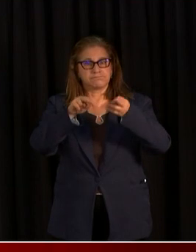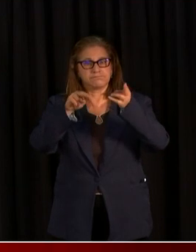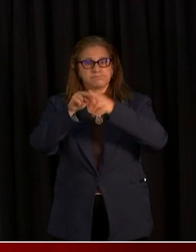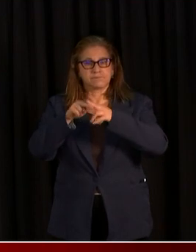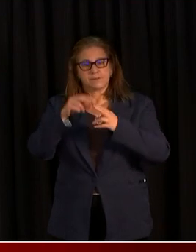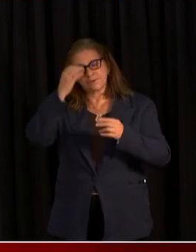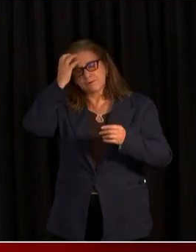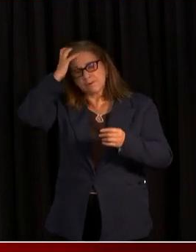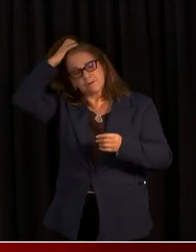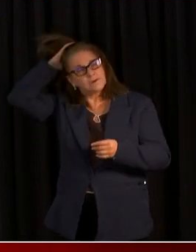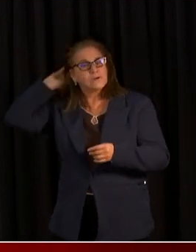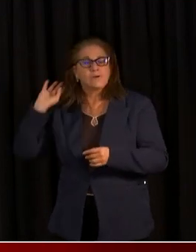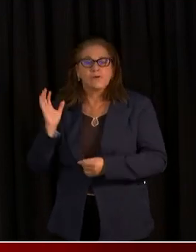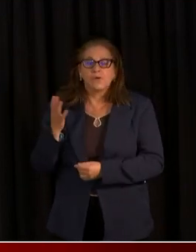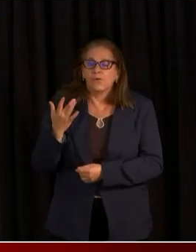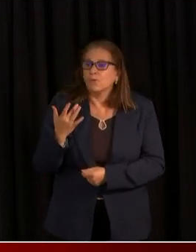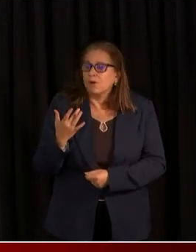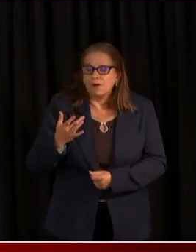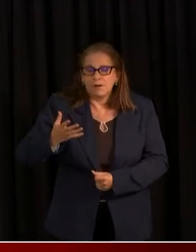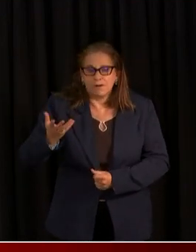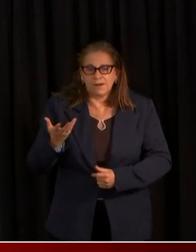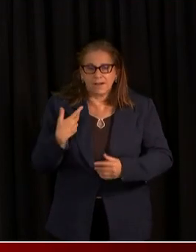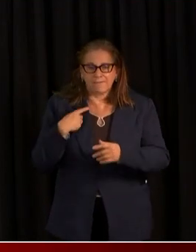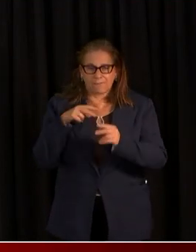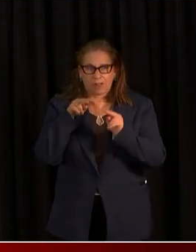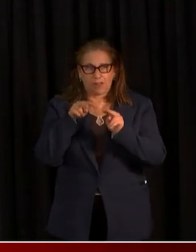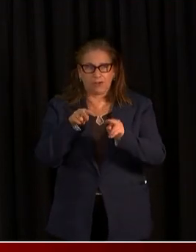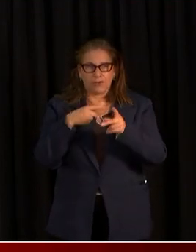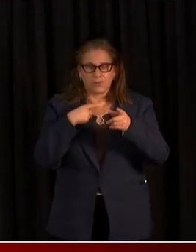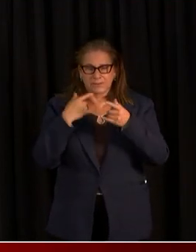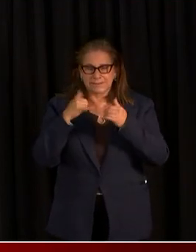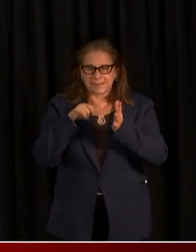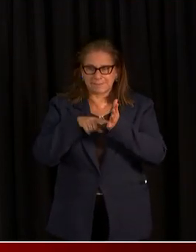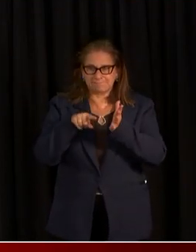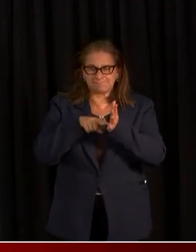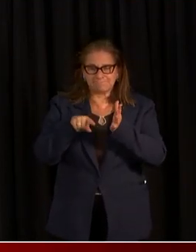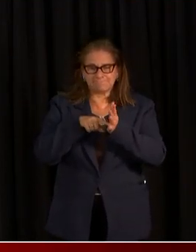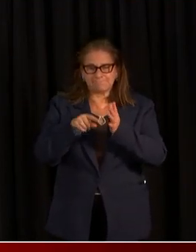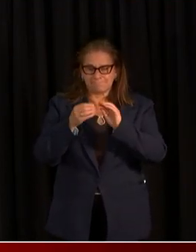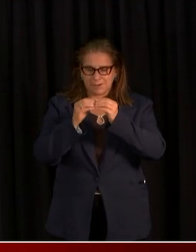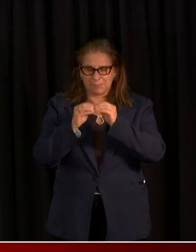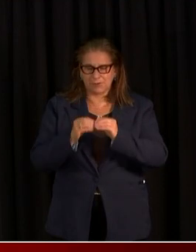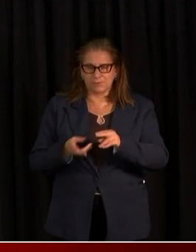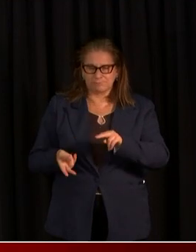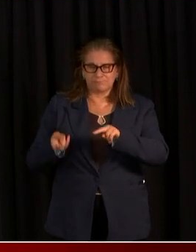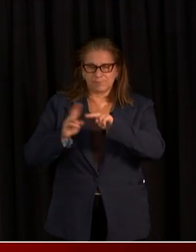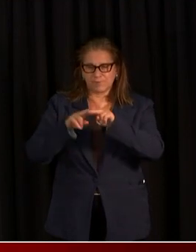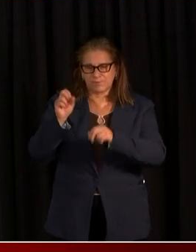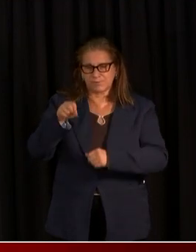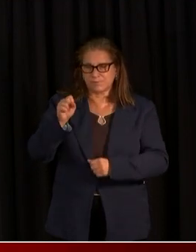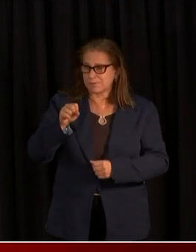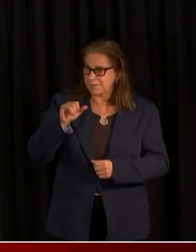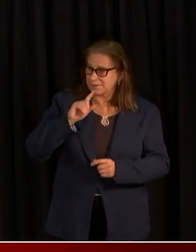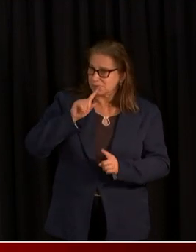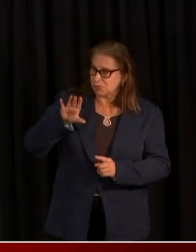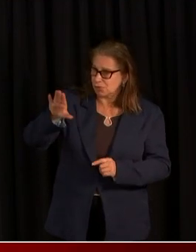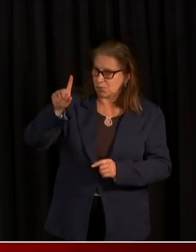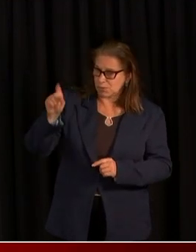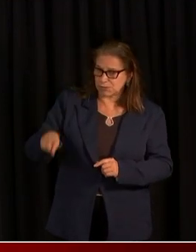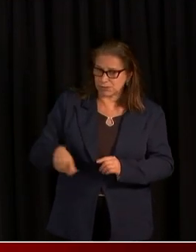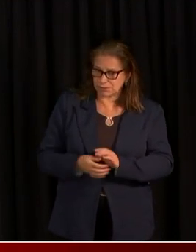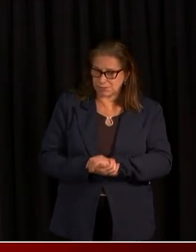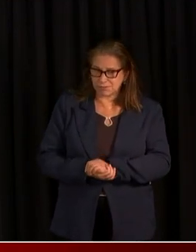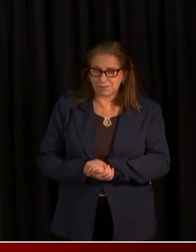that DC Health will continue to look at. So if that was your question, there are a lot